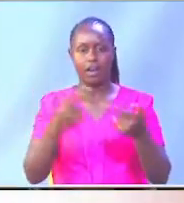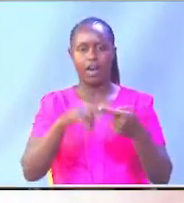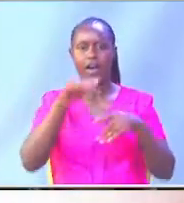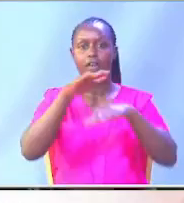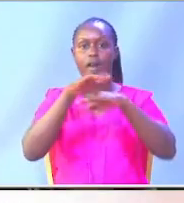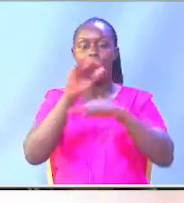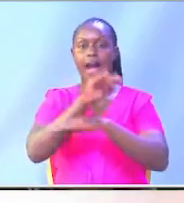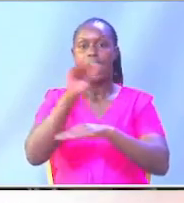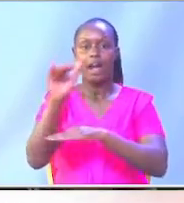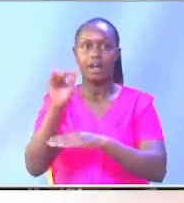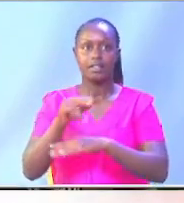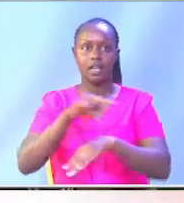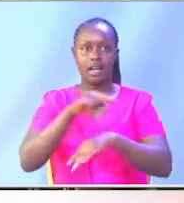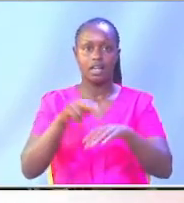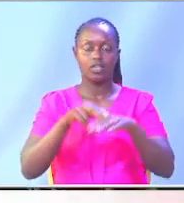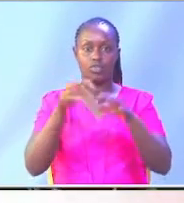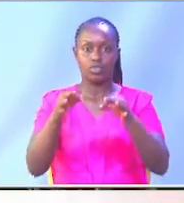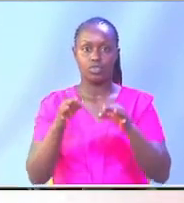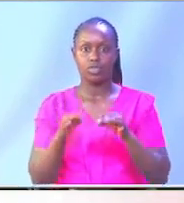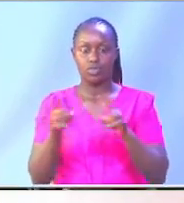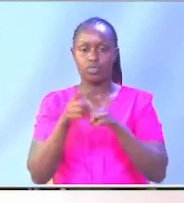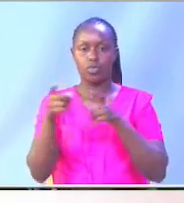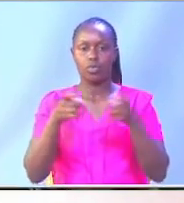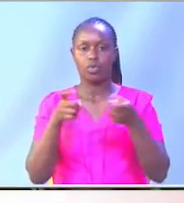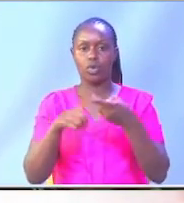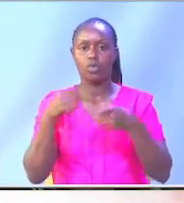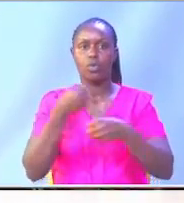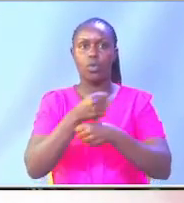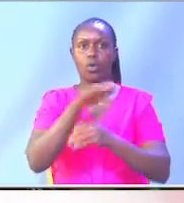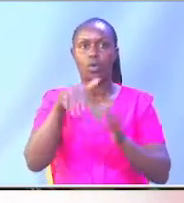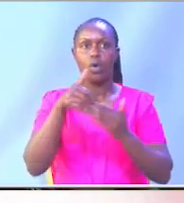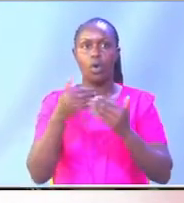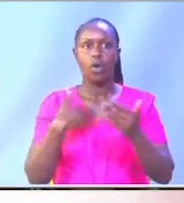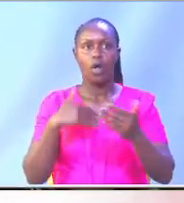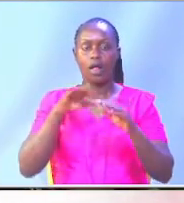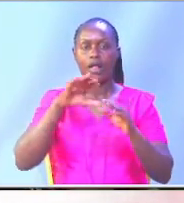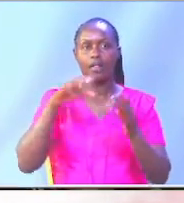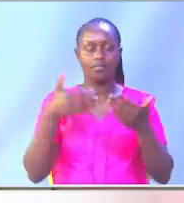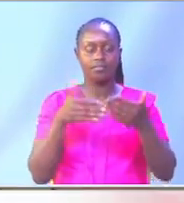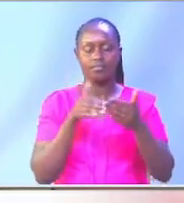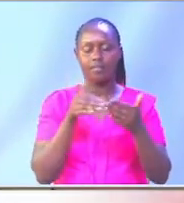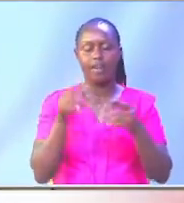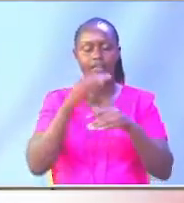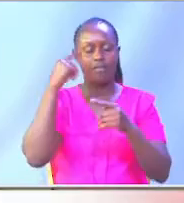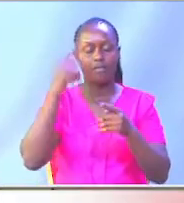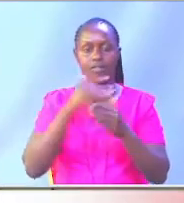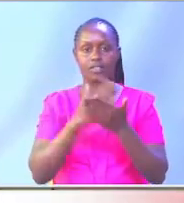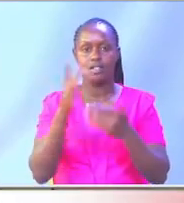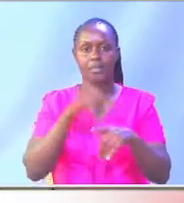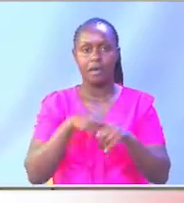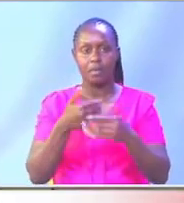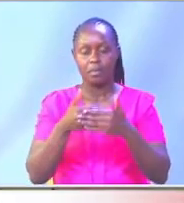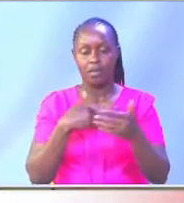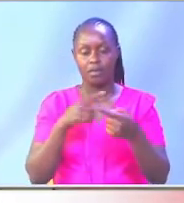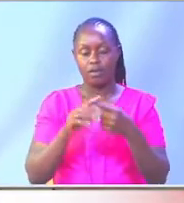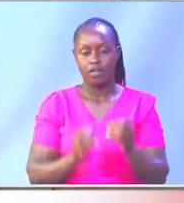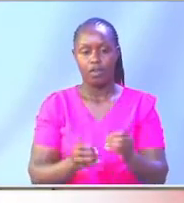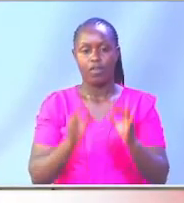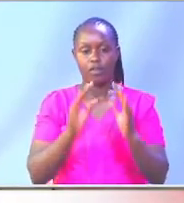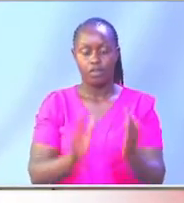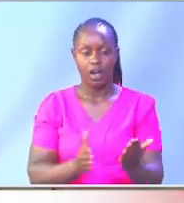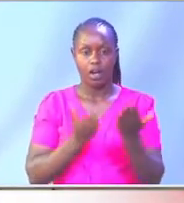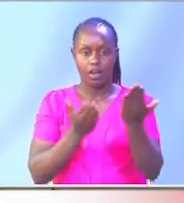Treasury and Controller of Budget to freeze the county government expenditure for a while before official handover to